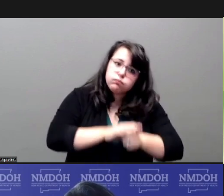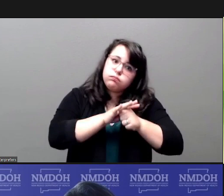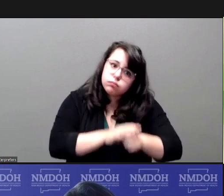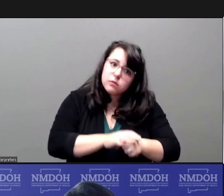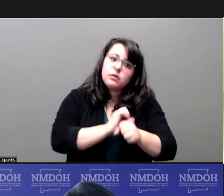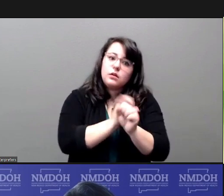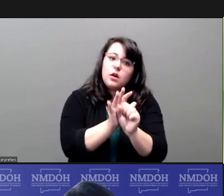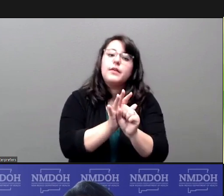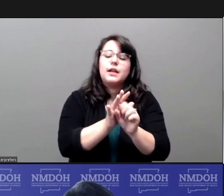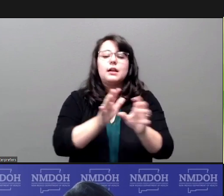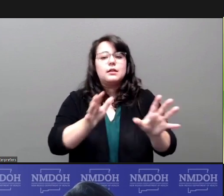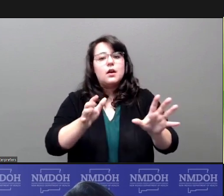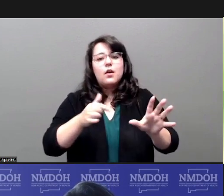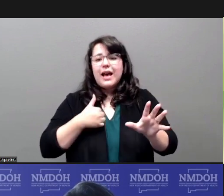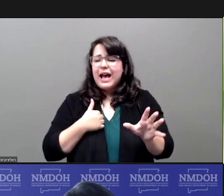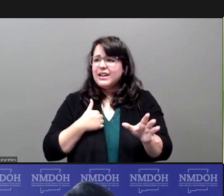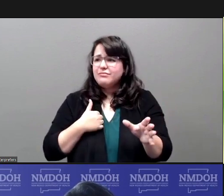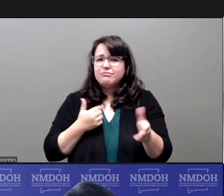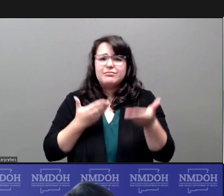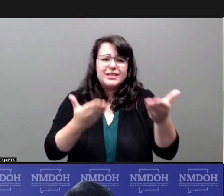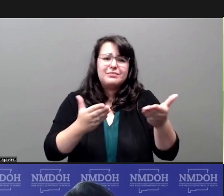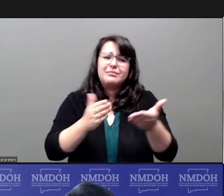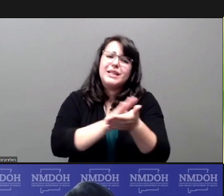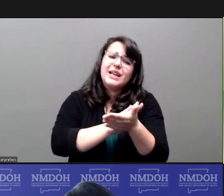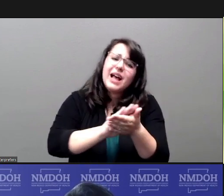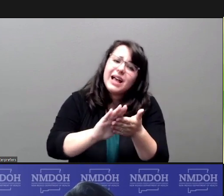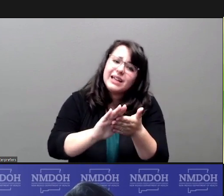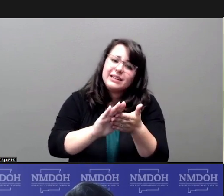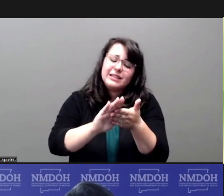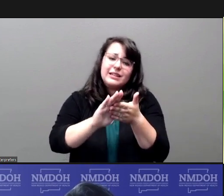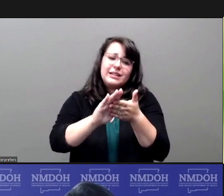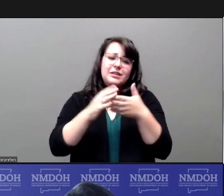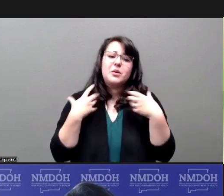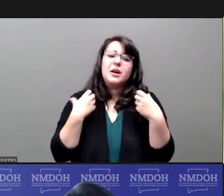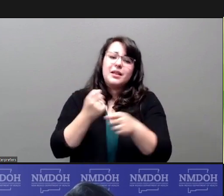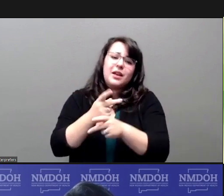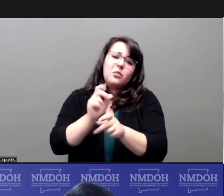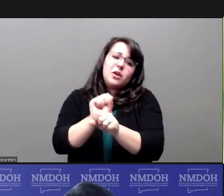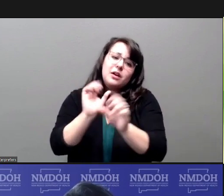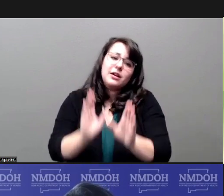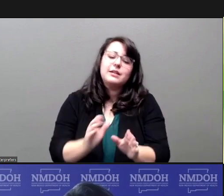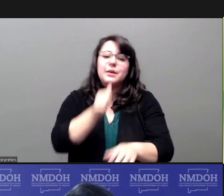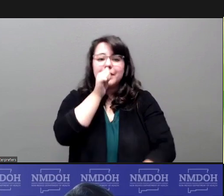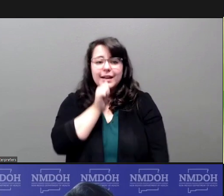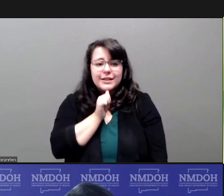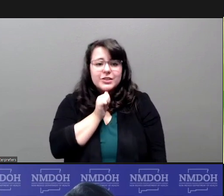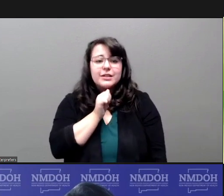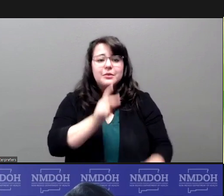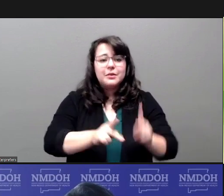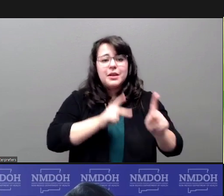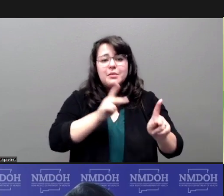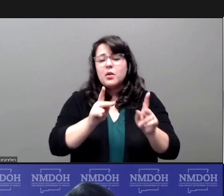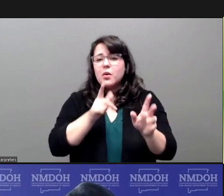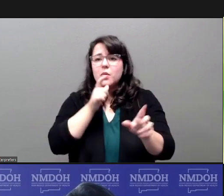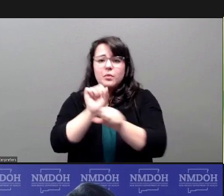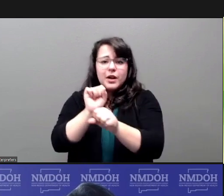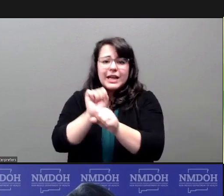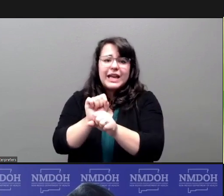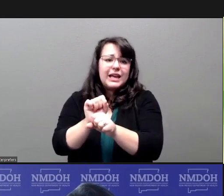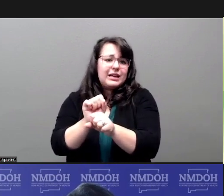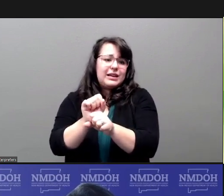so I would say be kind to healthcare workers, be patient with people on the front lines, and